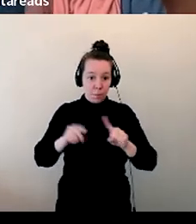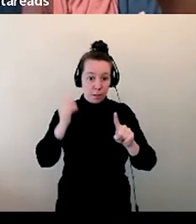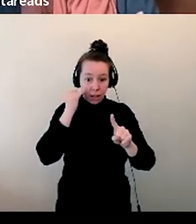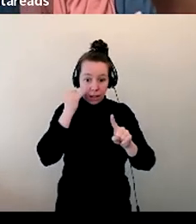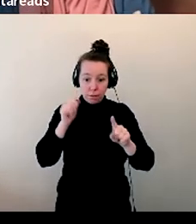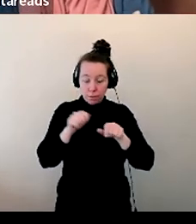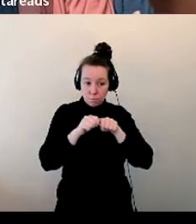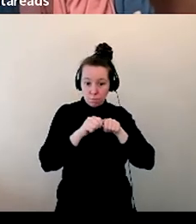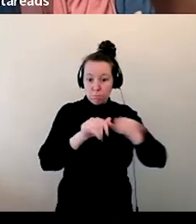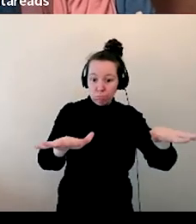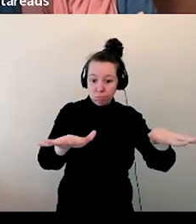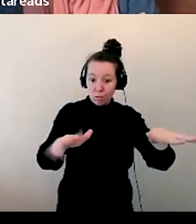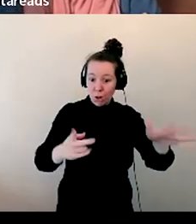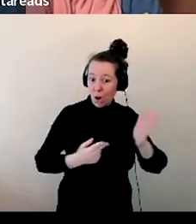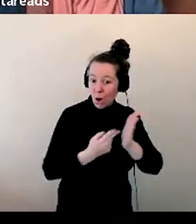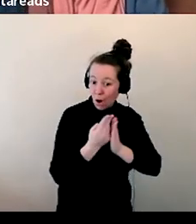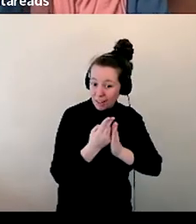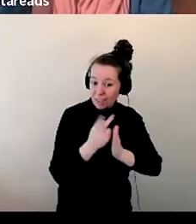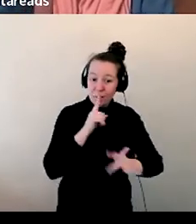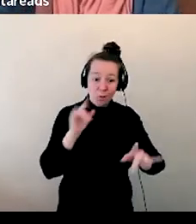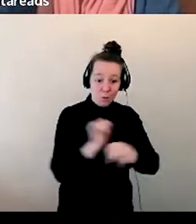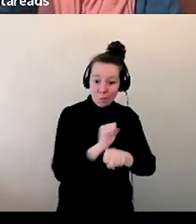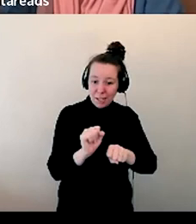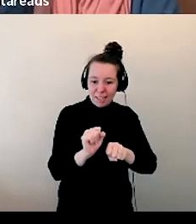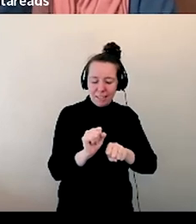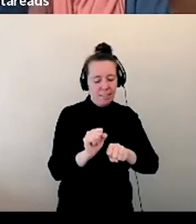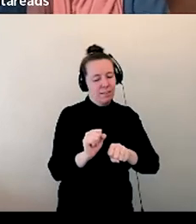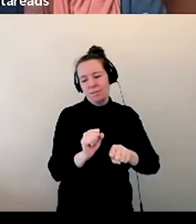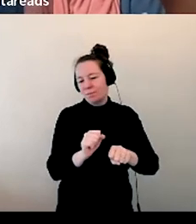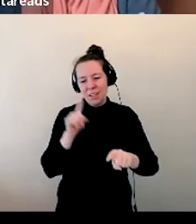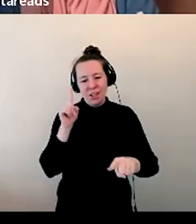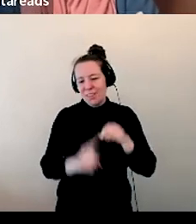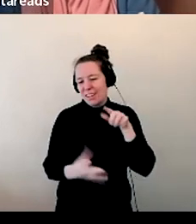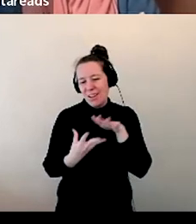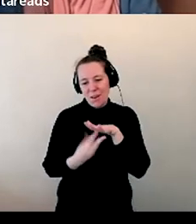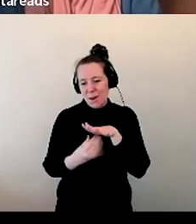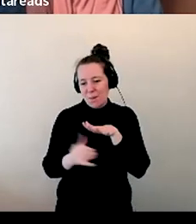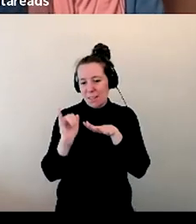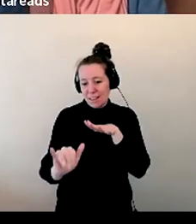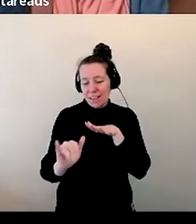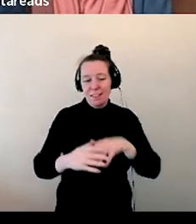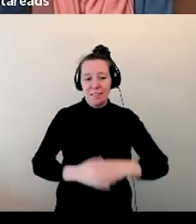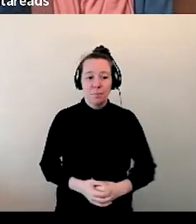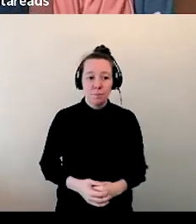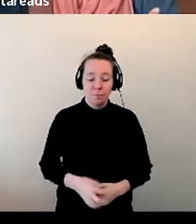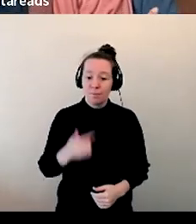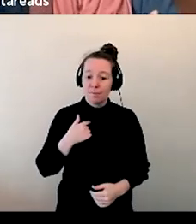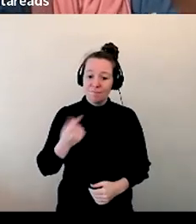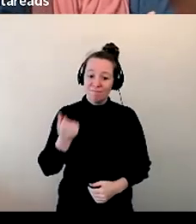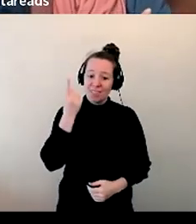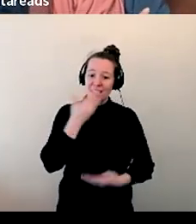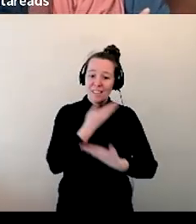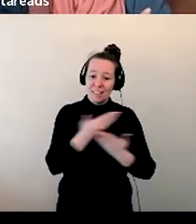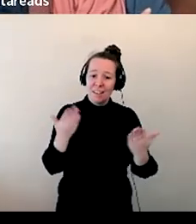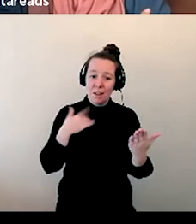the authenticity of that. Yeah, I think that's what I'm gathering. Any last words before we